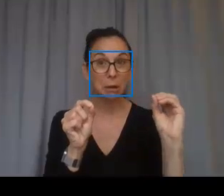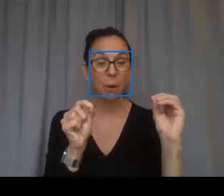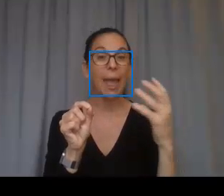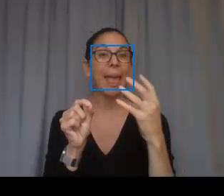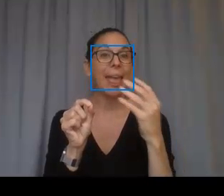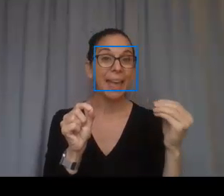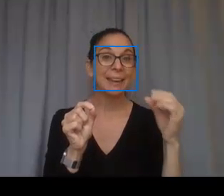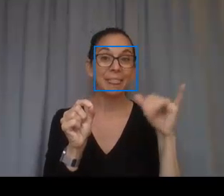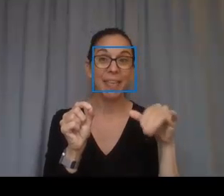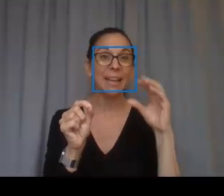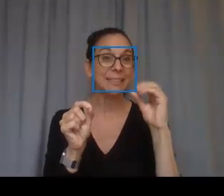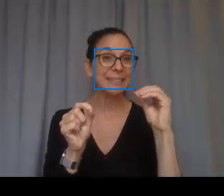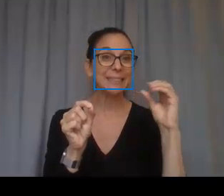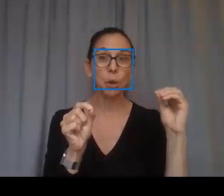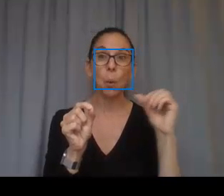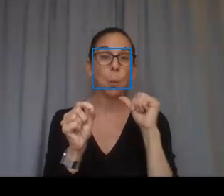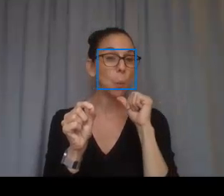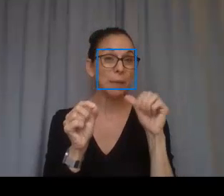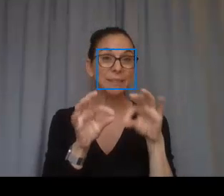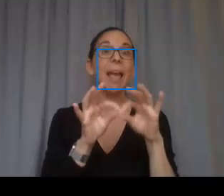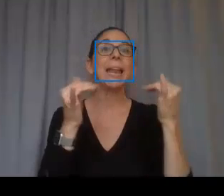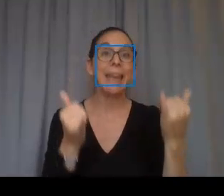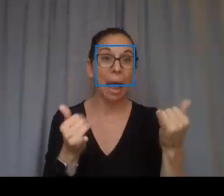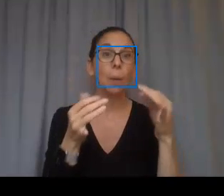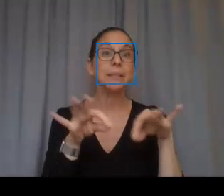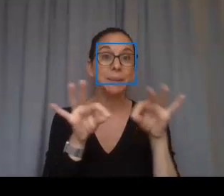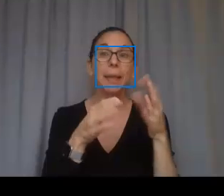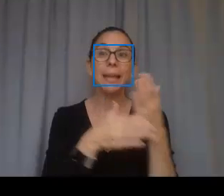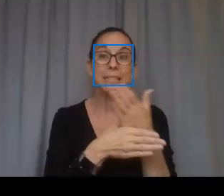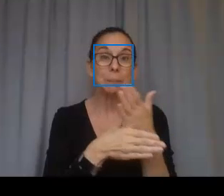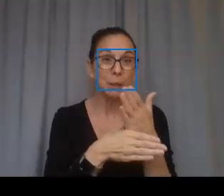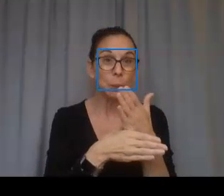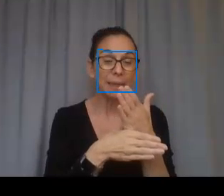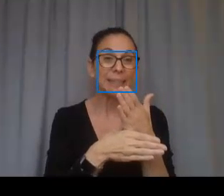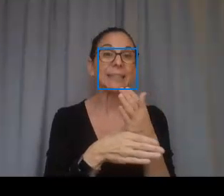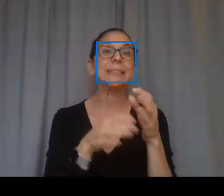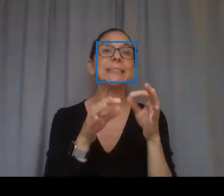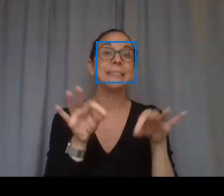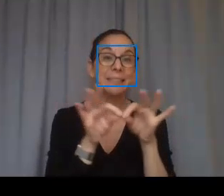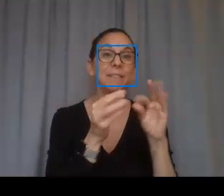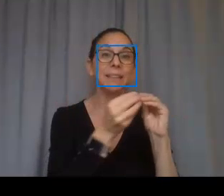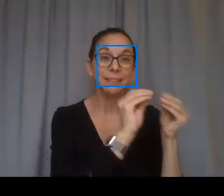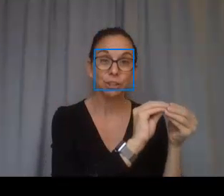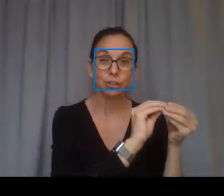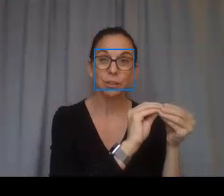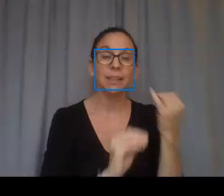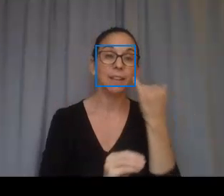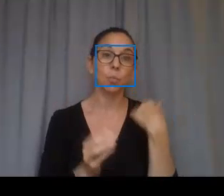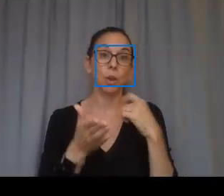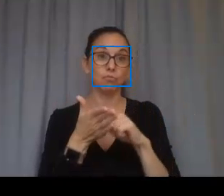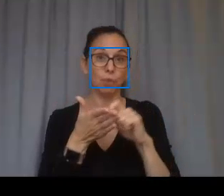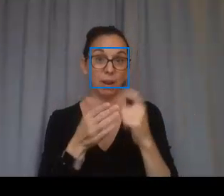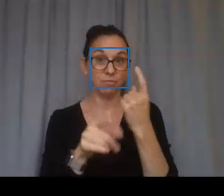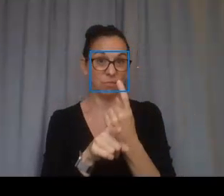that zero that wasn't significant is now significant because it's between significant digits. So if we were to write this correctly in